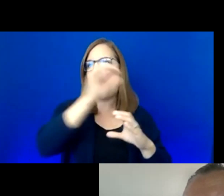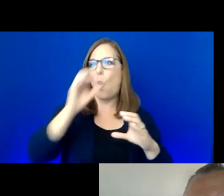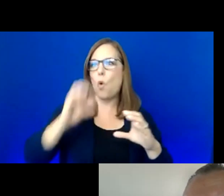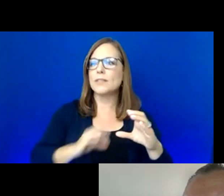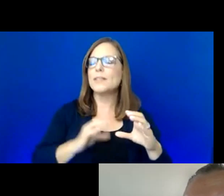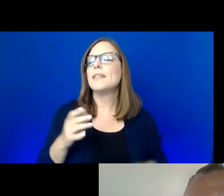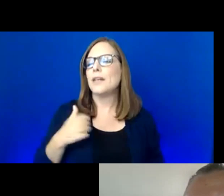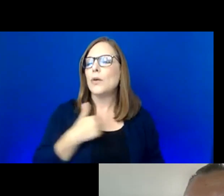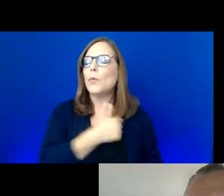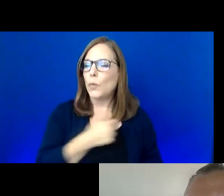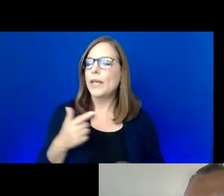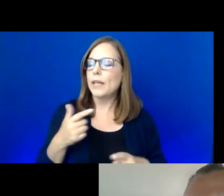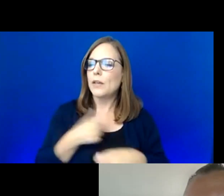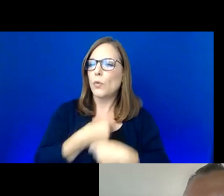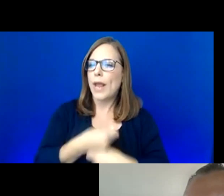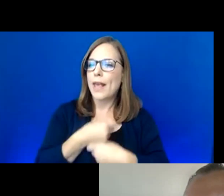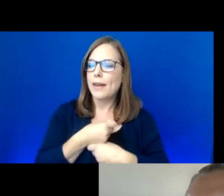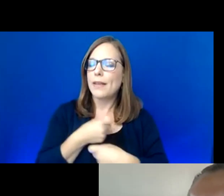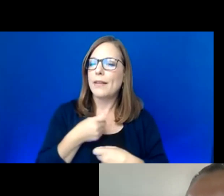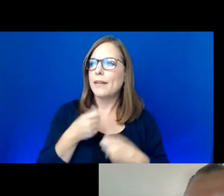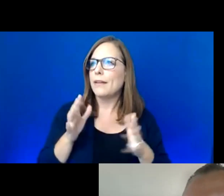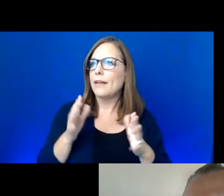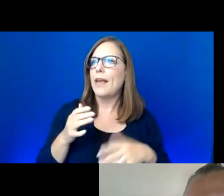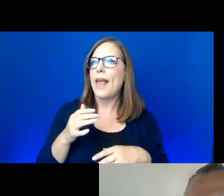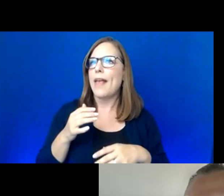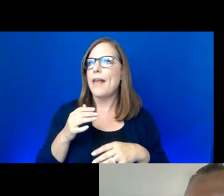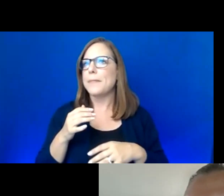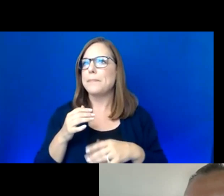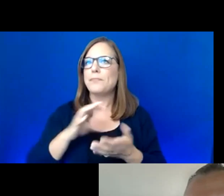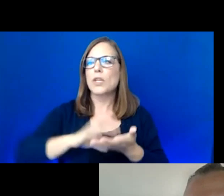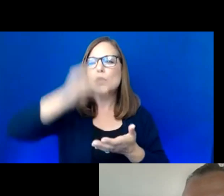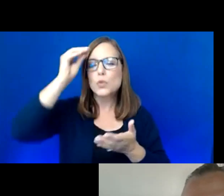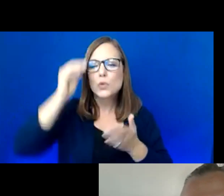we've created a student,